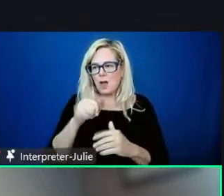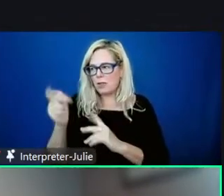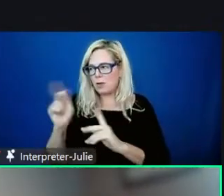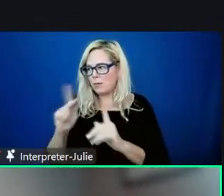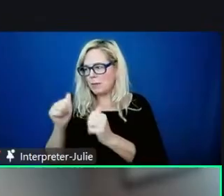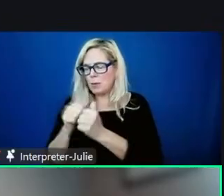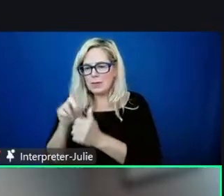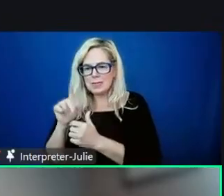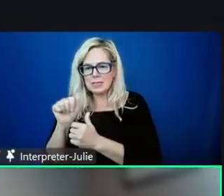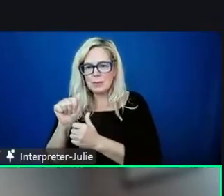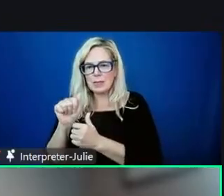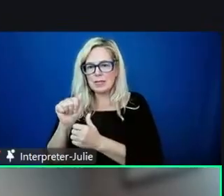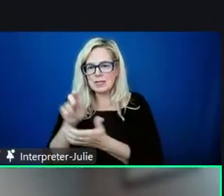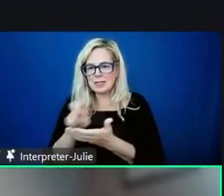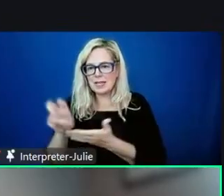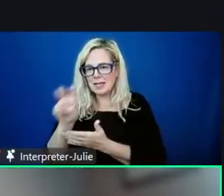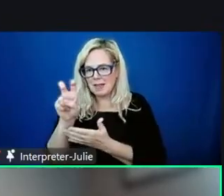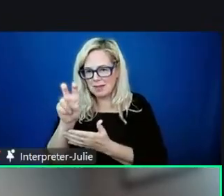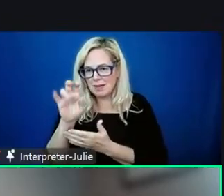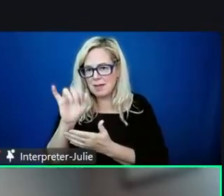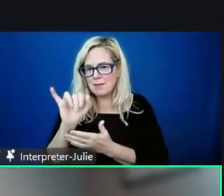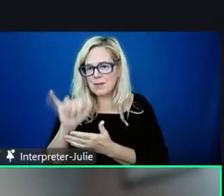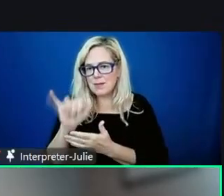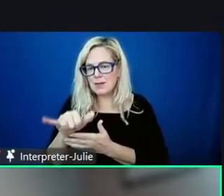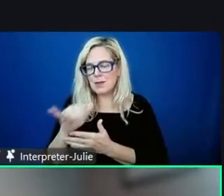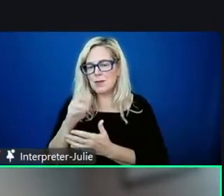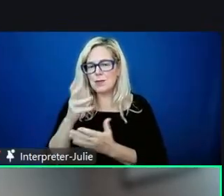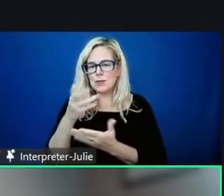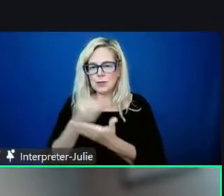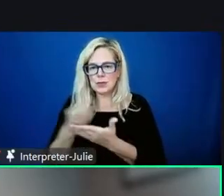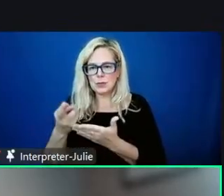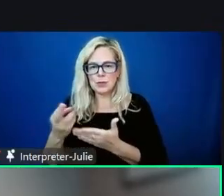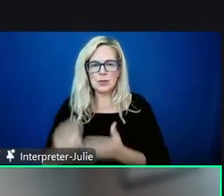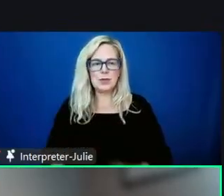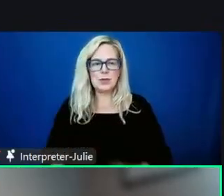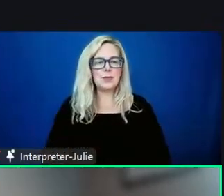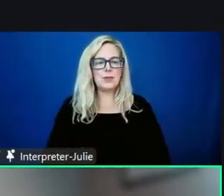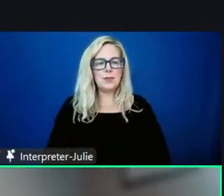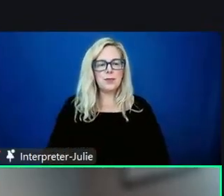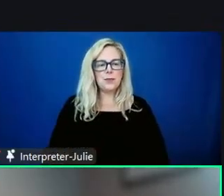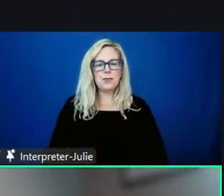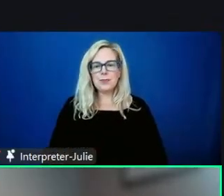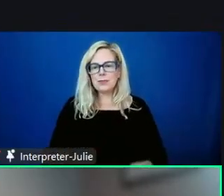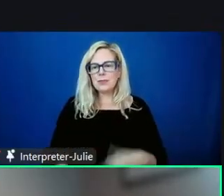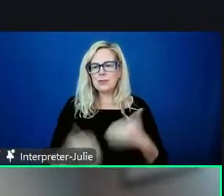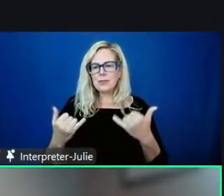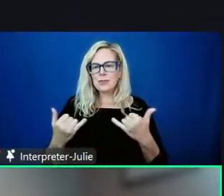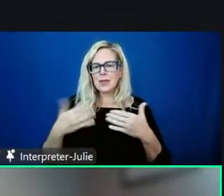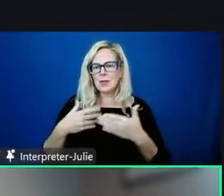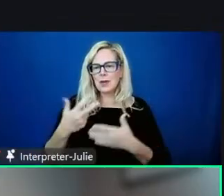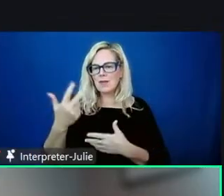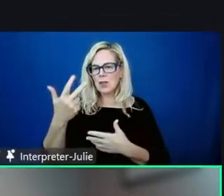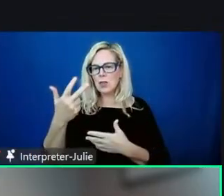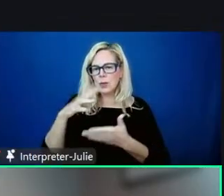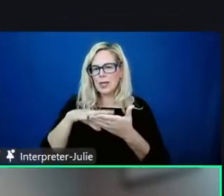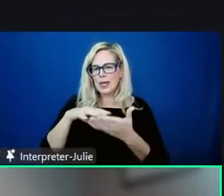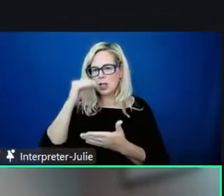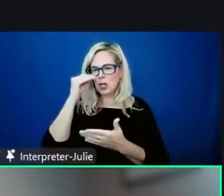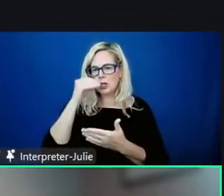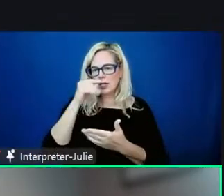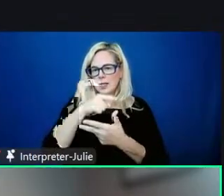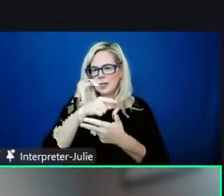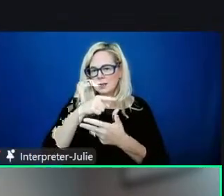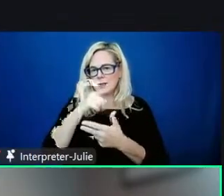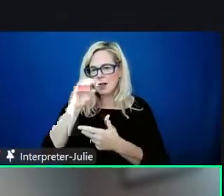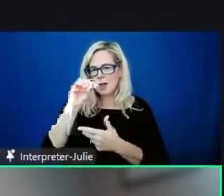So for today, there are 3 learning objectives. So one is to